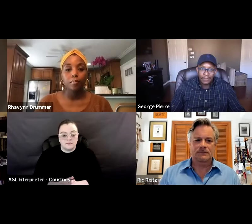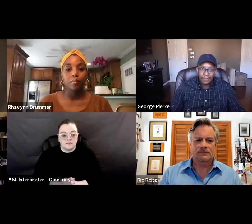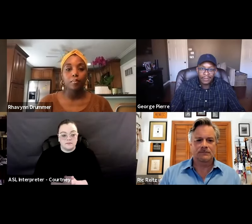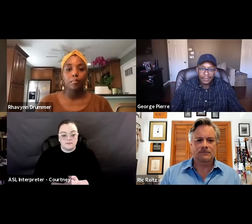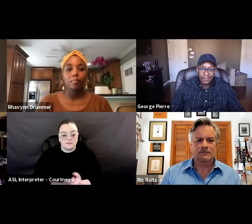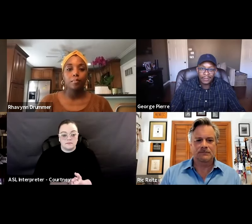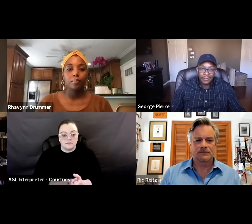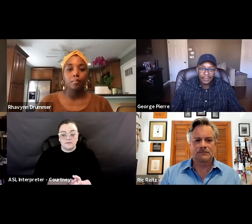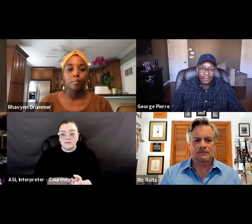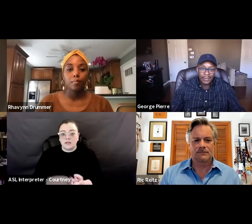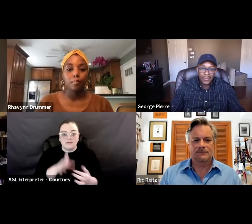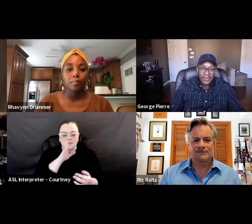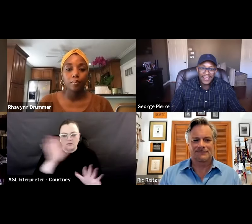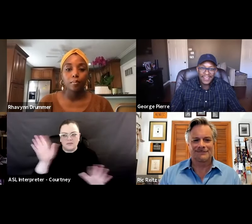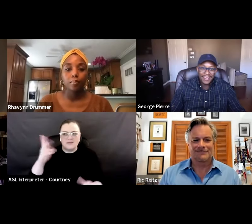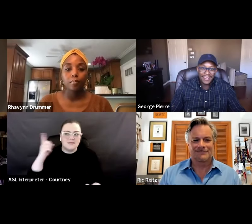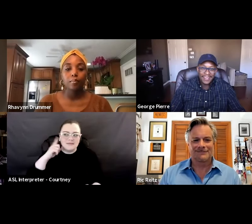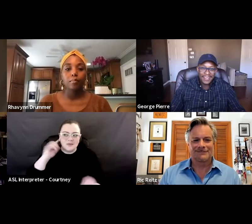Mute.